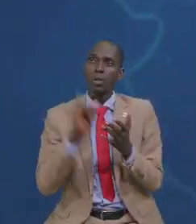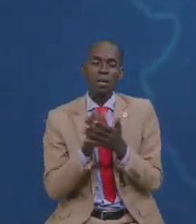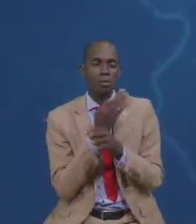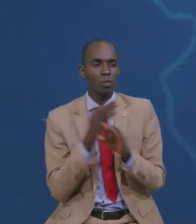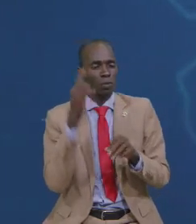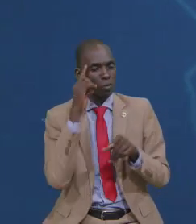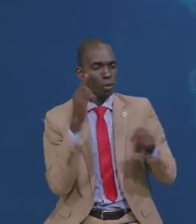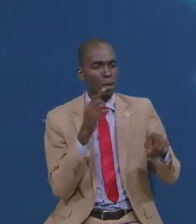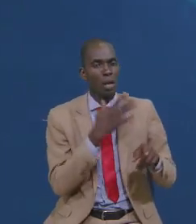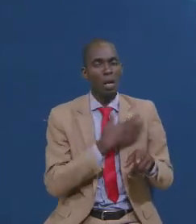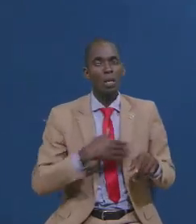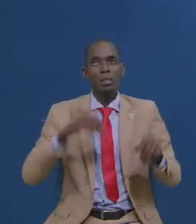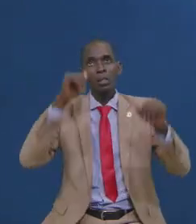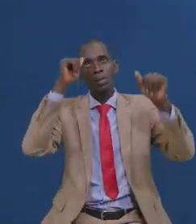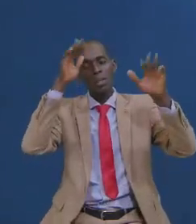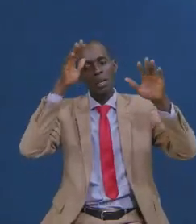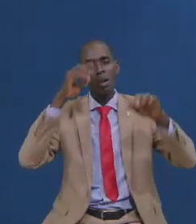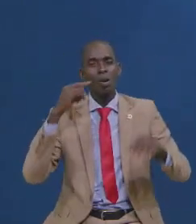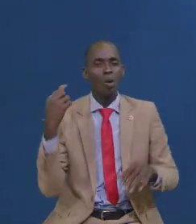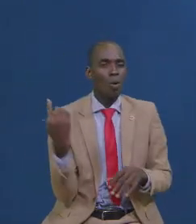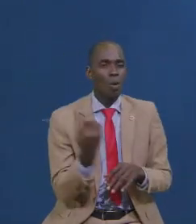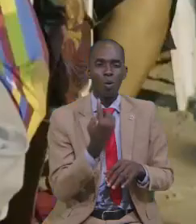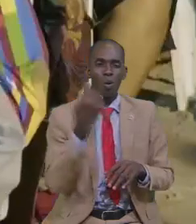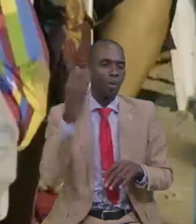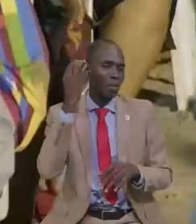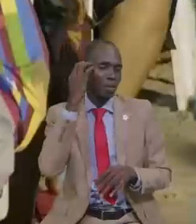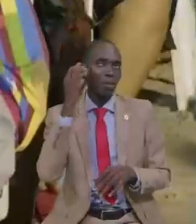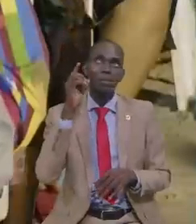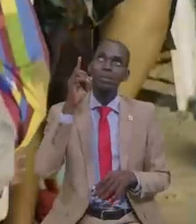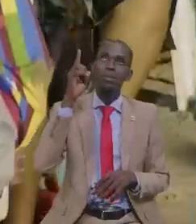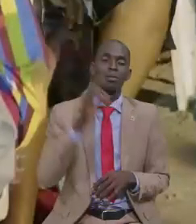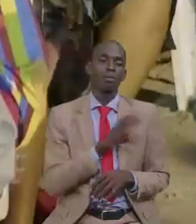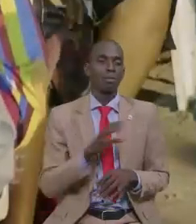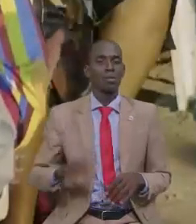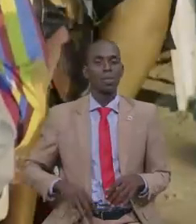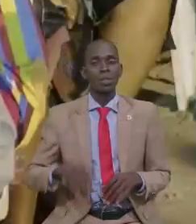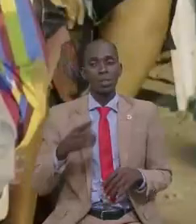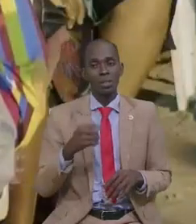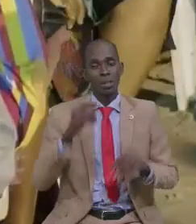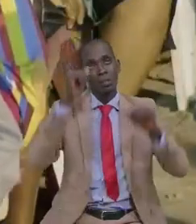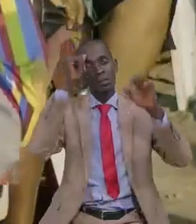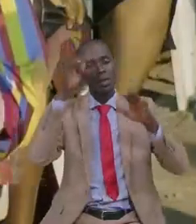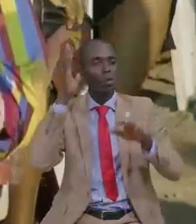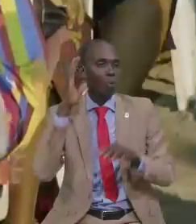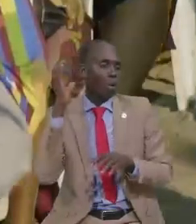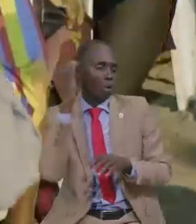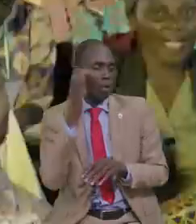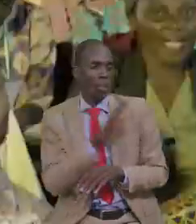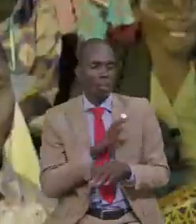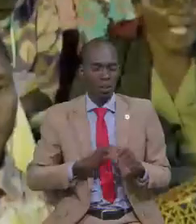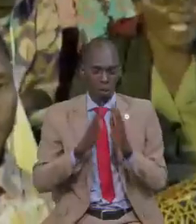Father always hears him. The Father will hear Jesus on your behalf